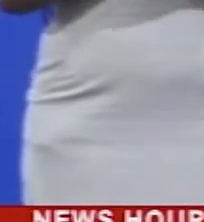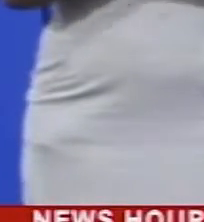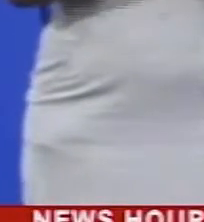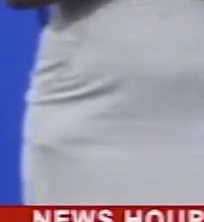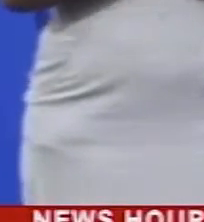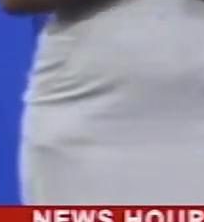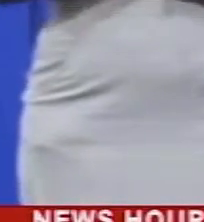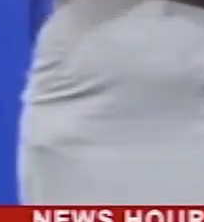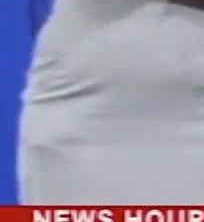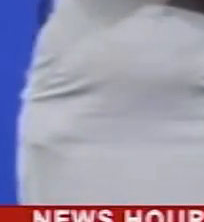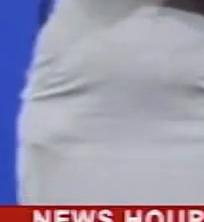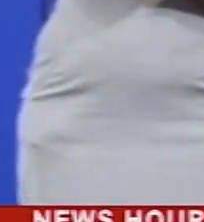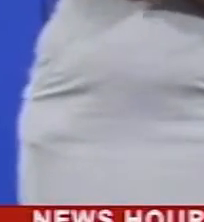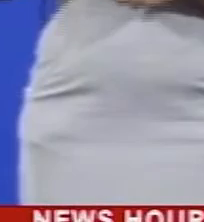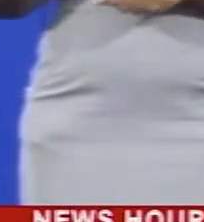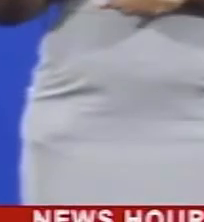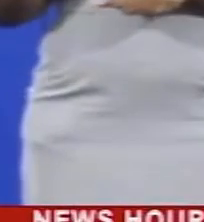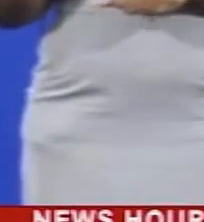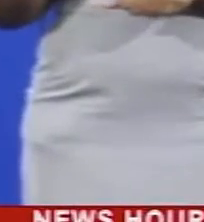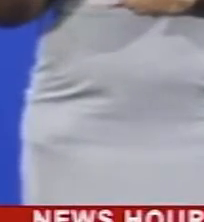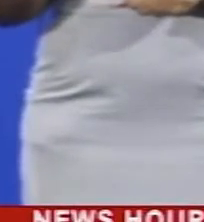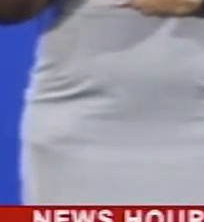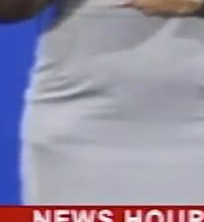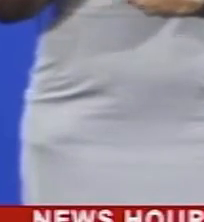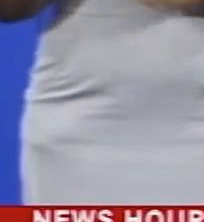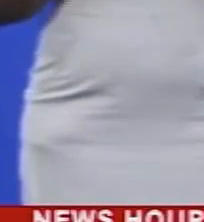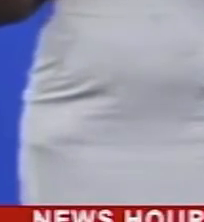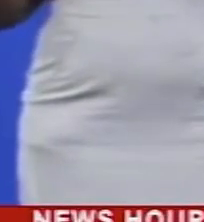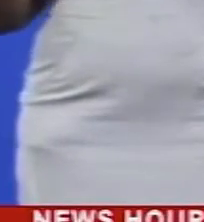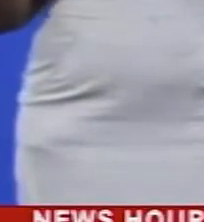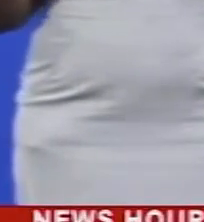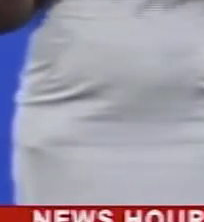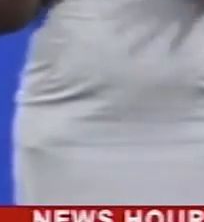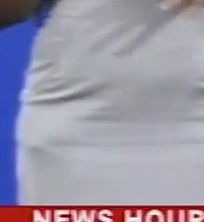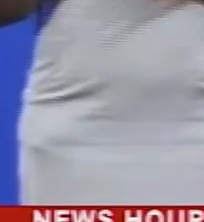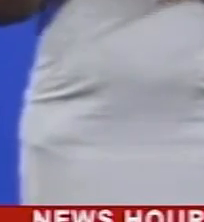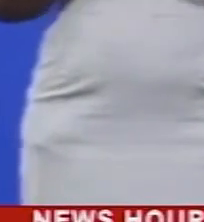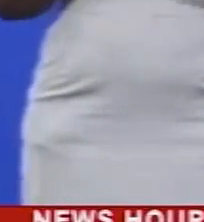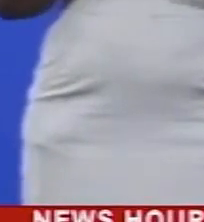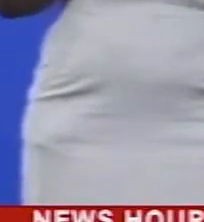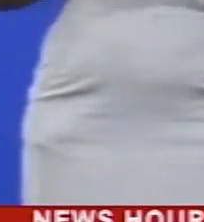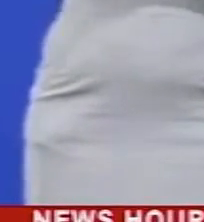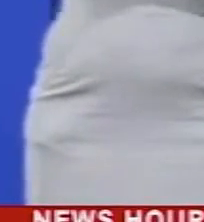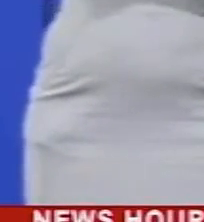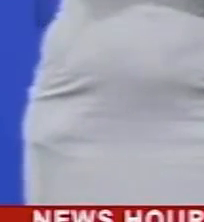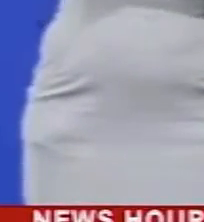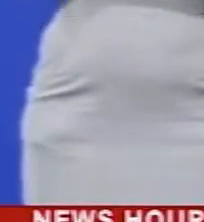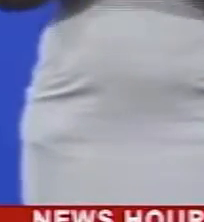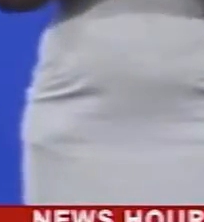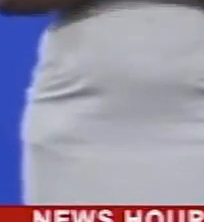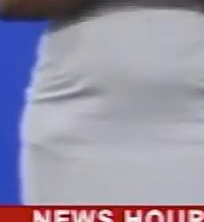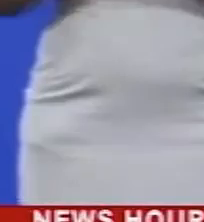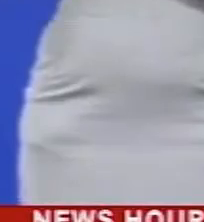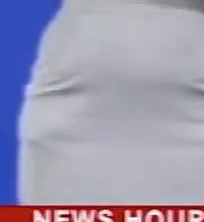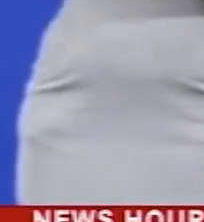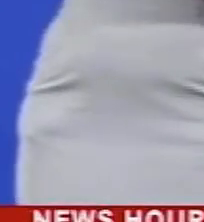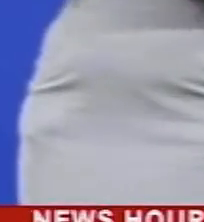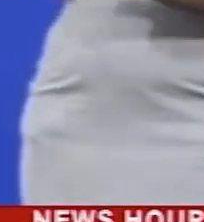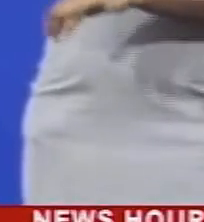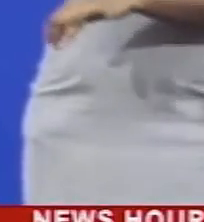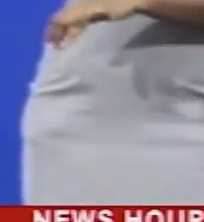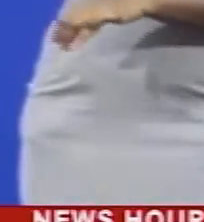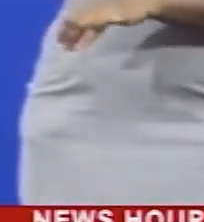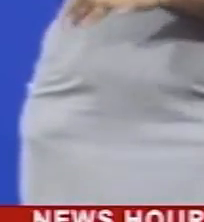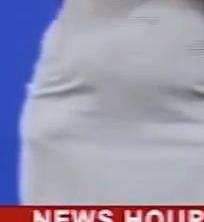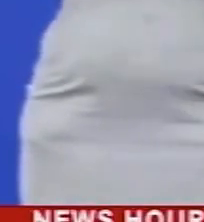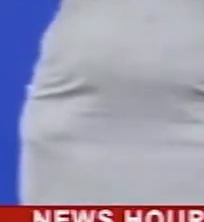risks, exposures therein, and was of the view that they be allowed to stay on their old pension